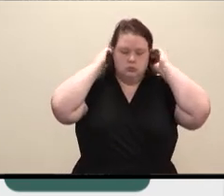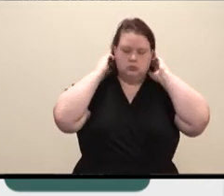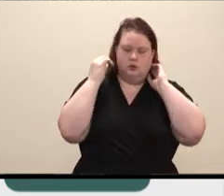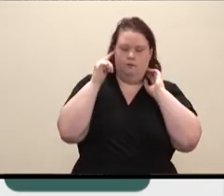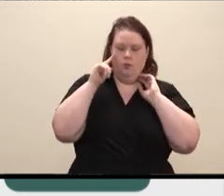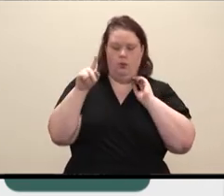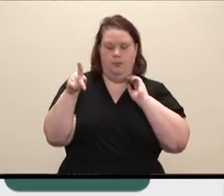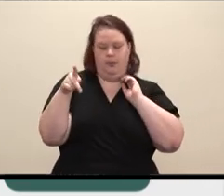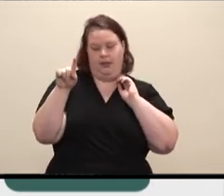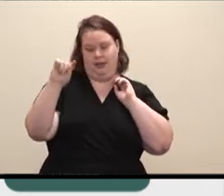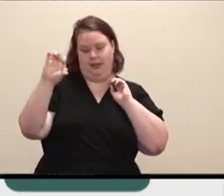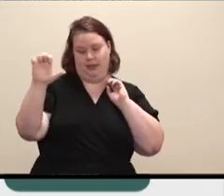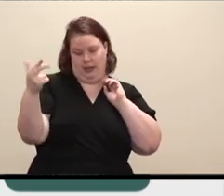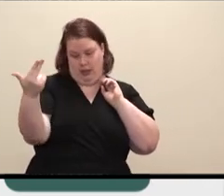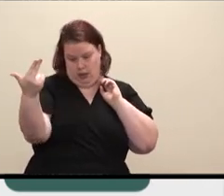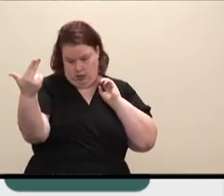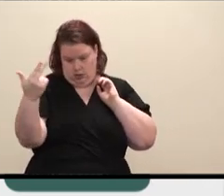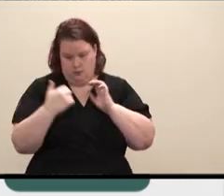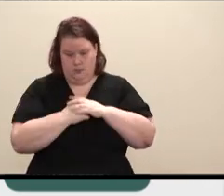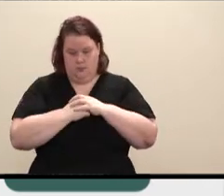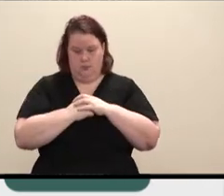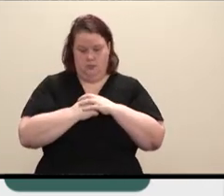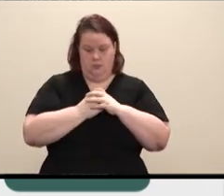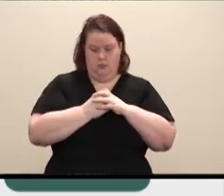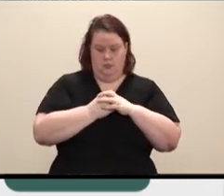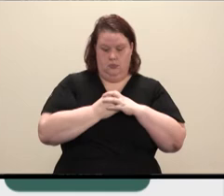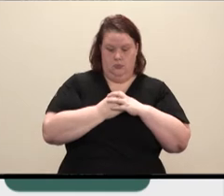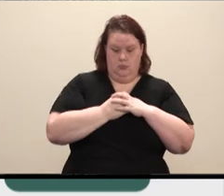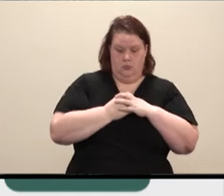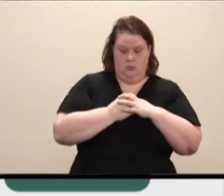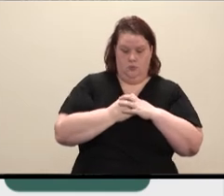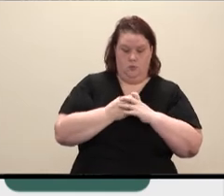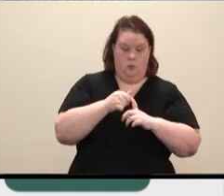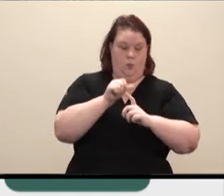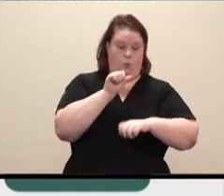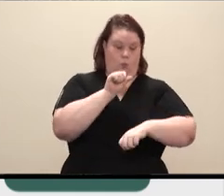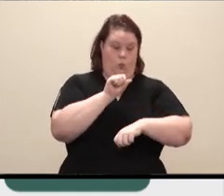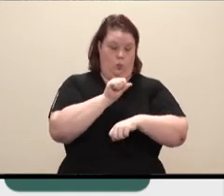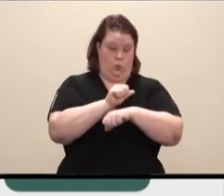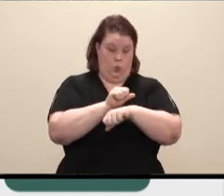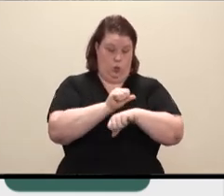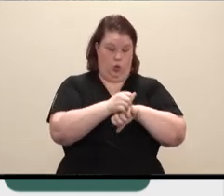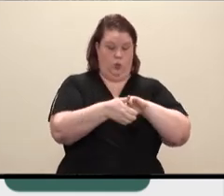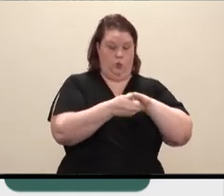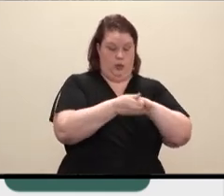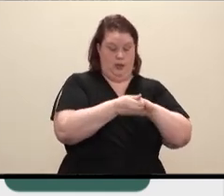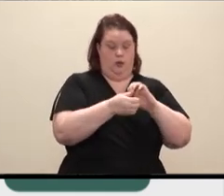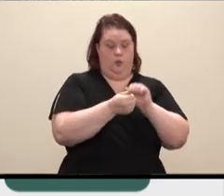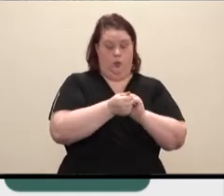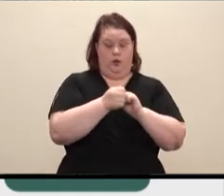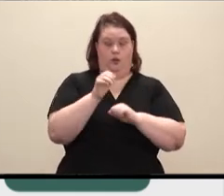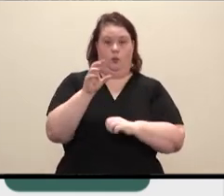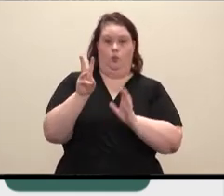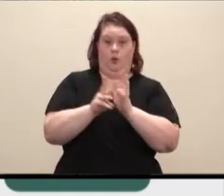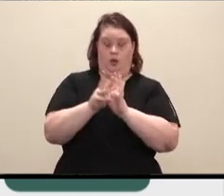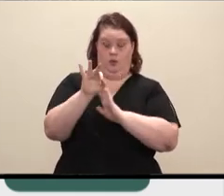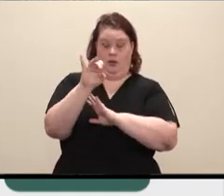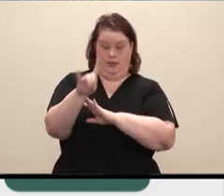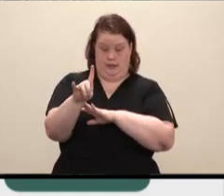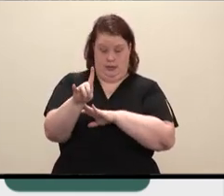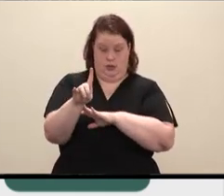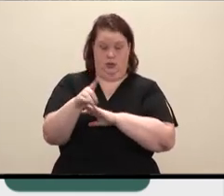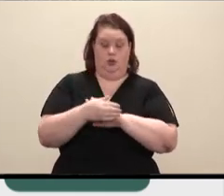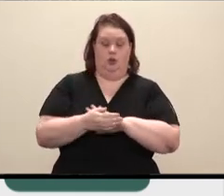P-Tech Academy. It includes having this workforce relationship, obviously with Waco ISD, earning